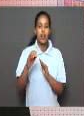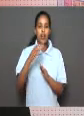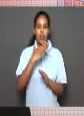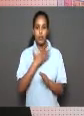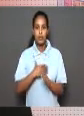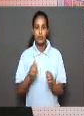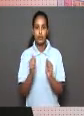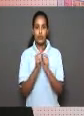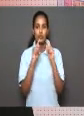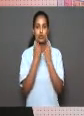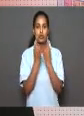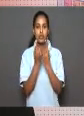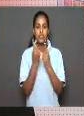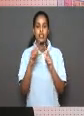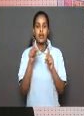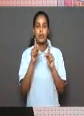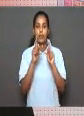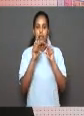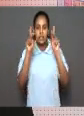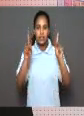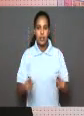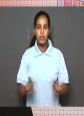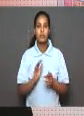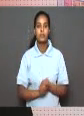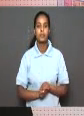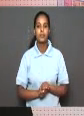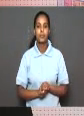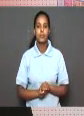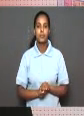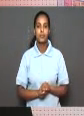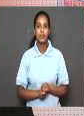elements within groups of the periodic table.